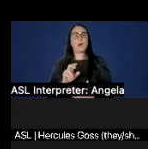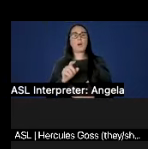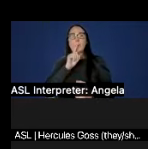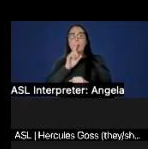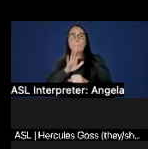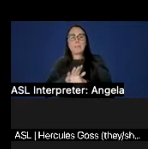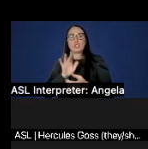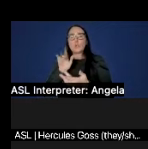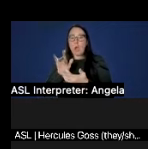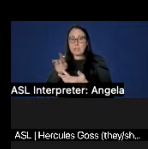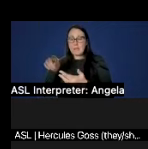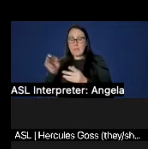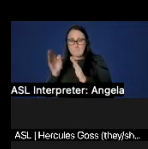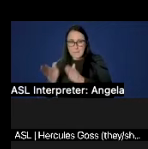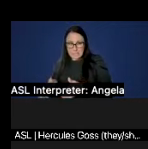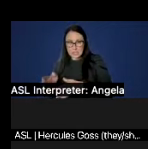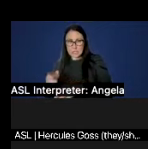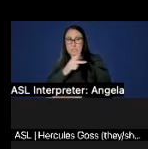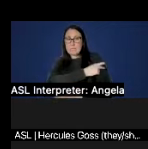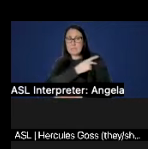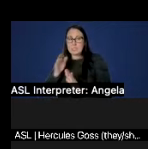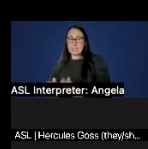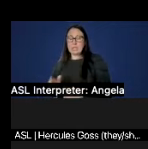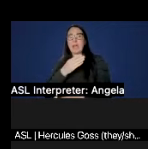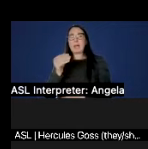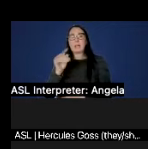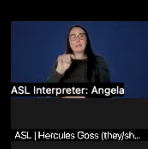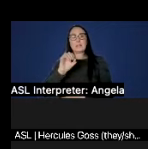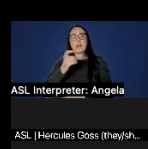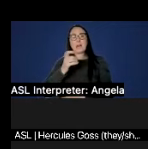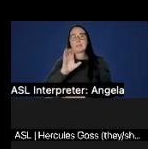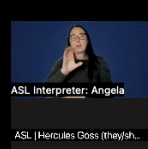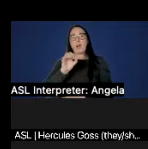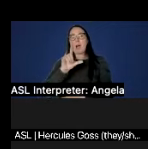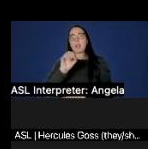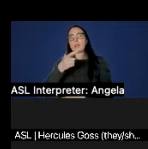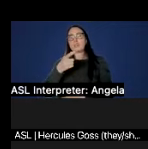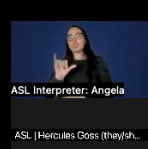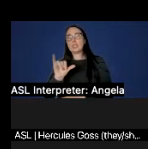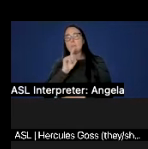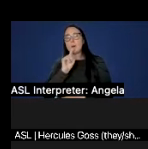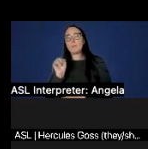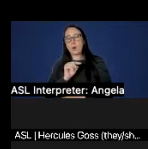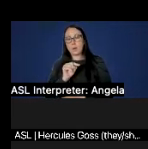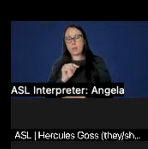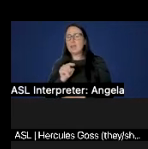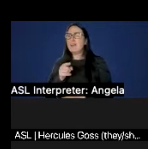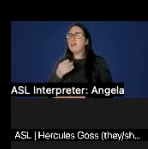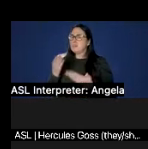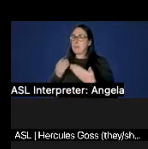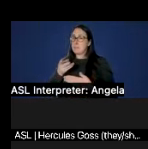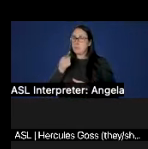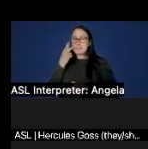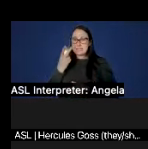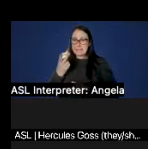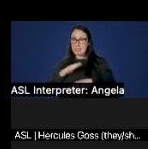screening. There have been, perhaps you've seen this on a medical ROI, like a release of information form, where there has to